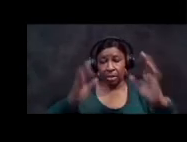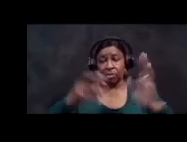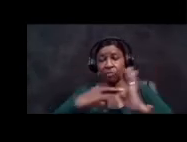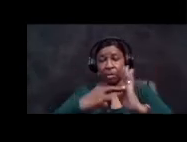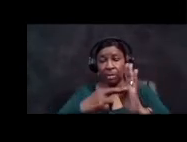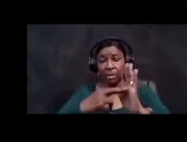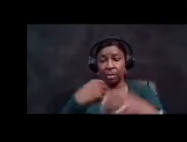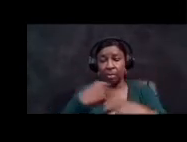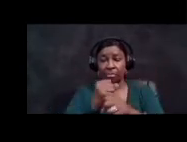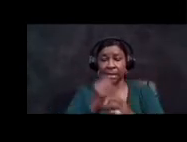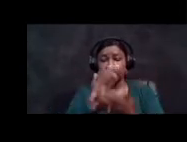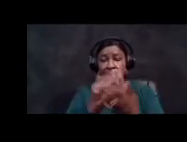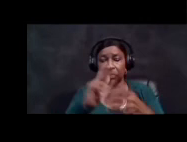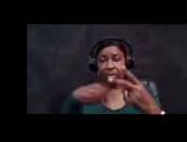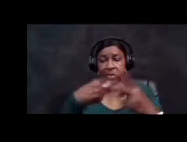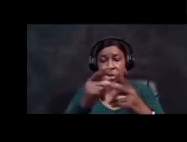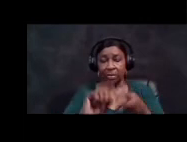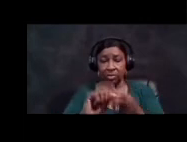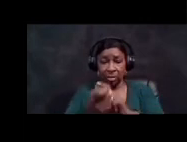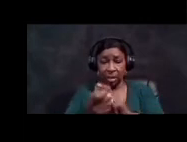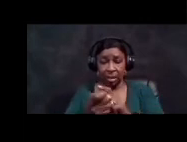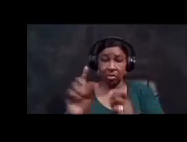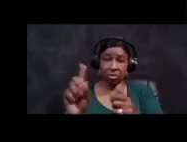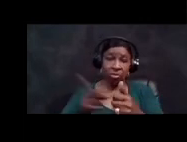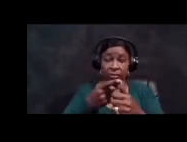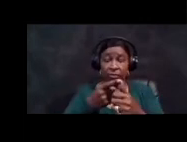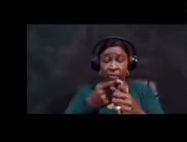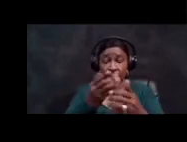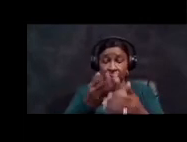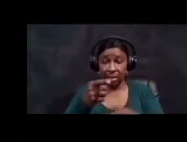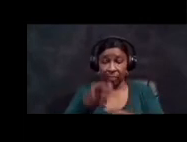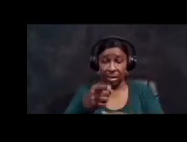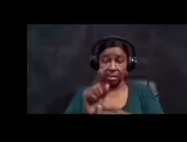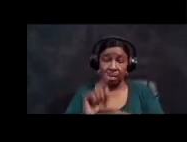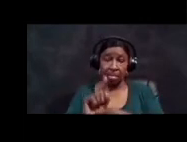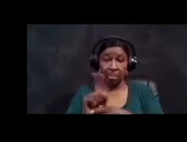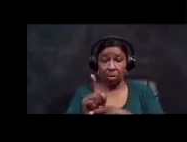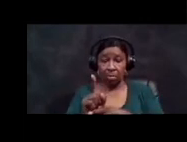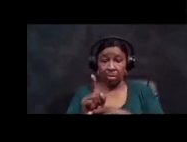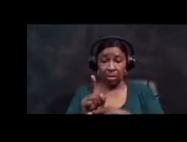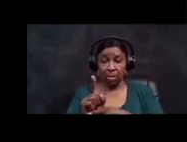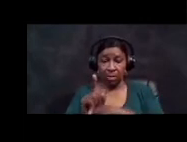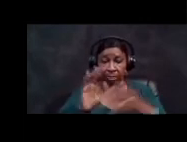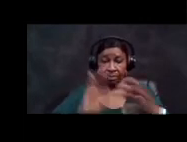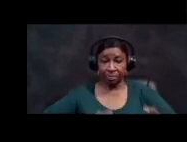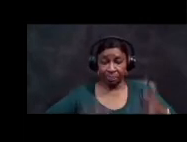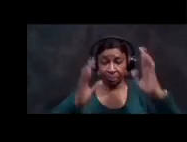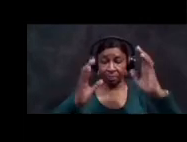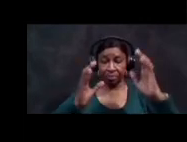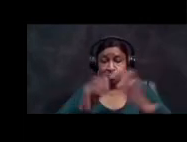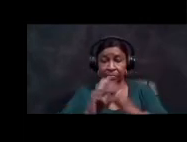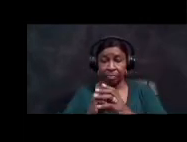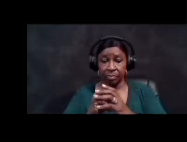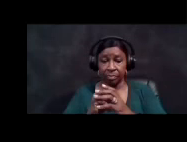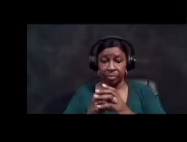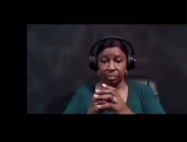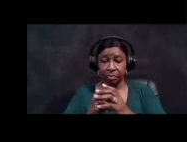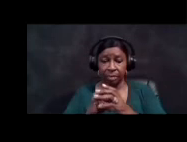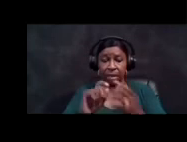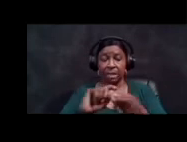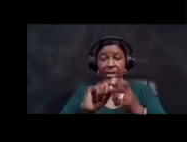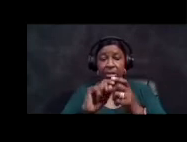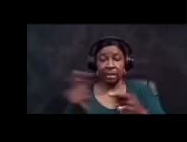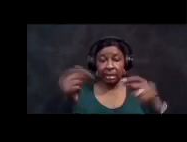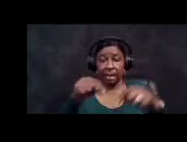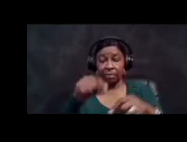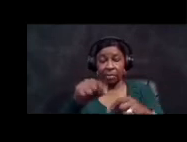of reform. So the first of these moments of crisis that framed this project was